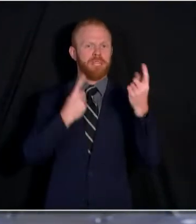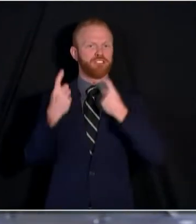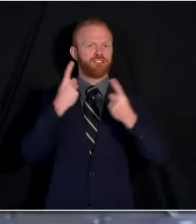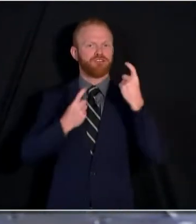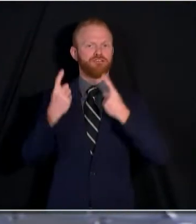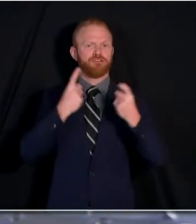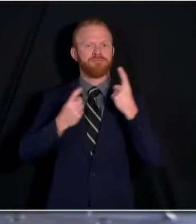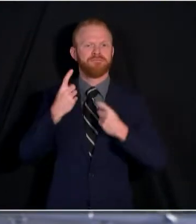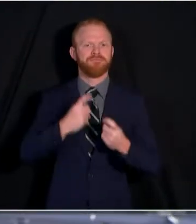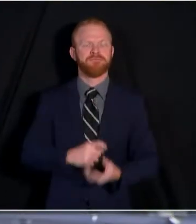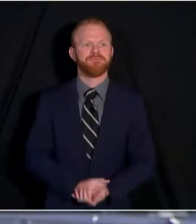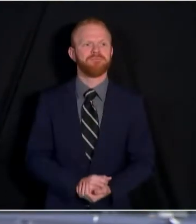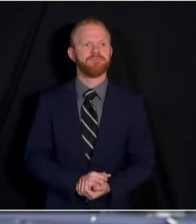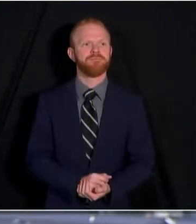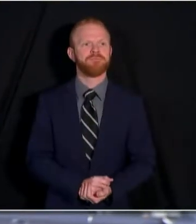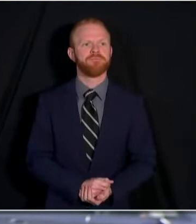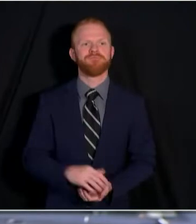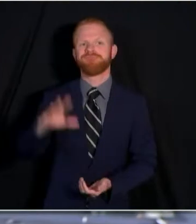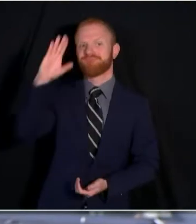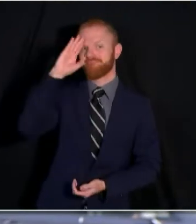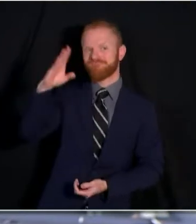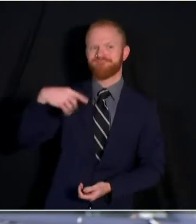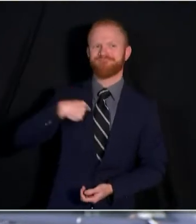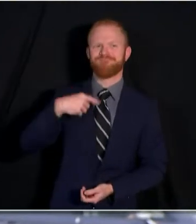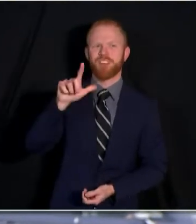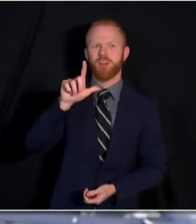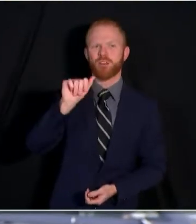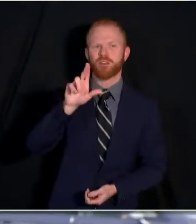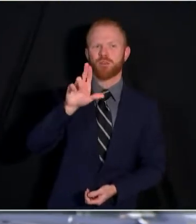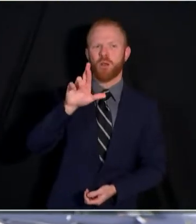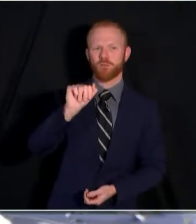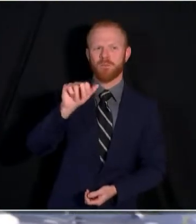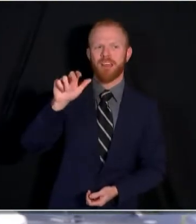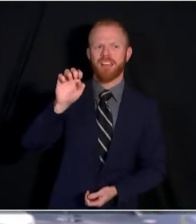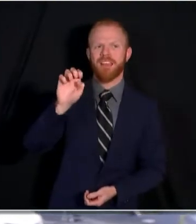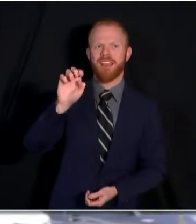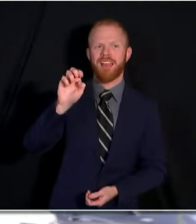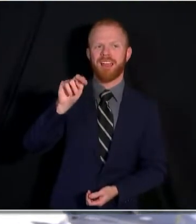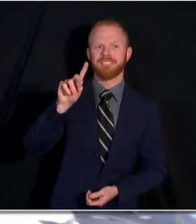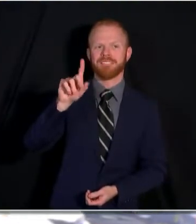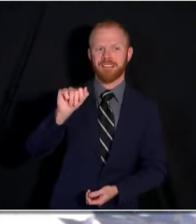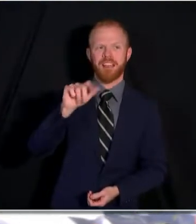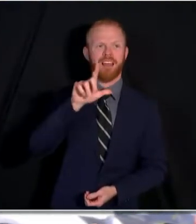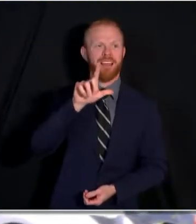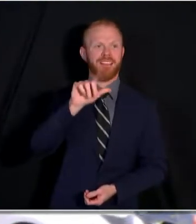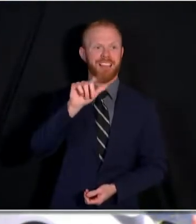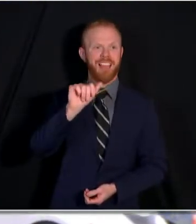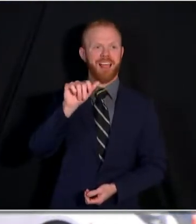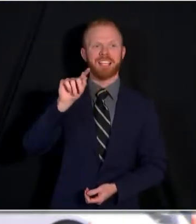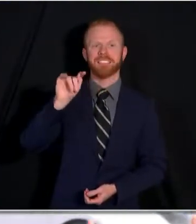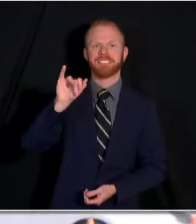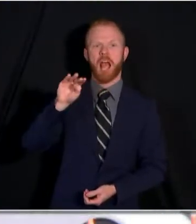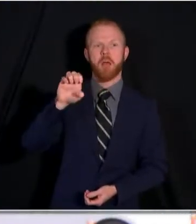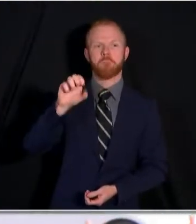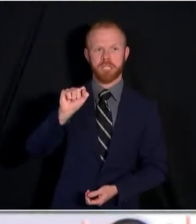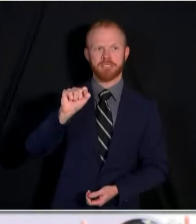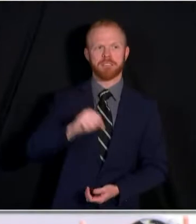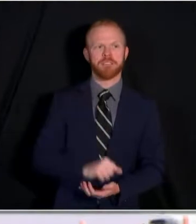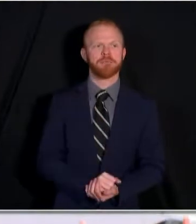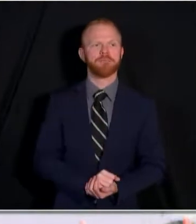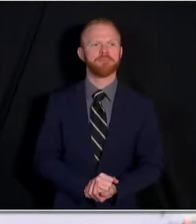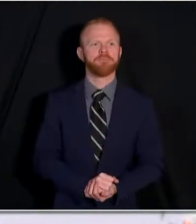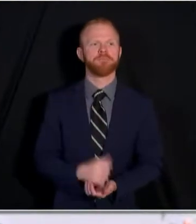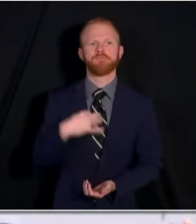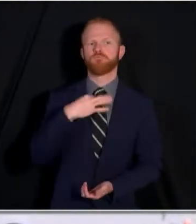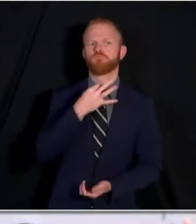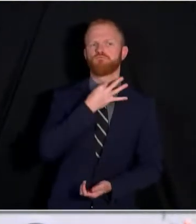Hi there. I'm Laura Nelson from the LA Times, and this question is about vaccine supply. I'm hoping one or more of you can address what